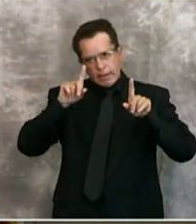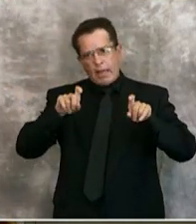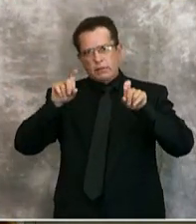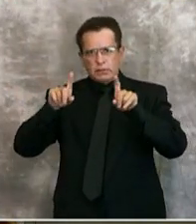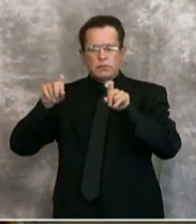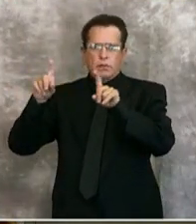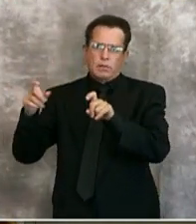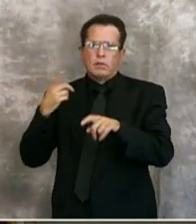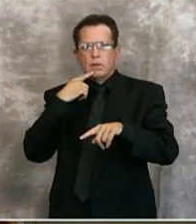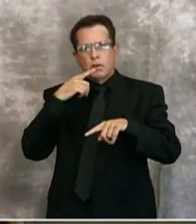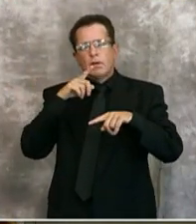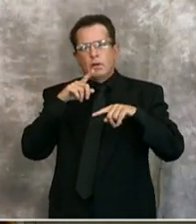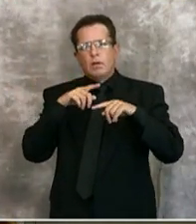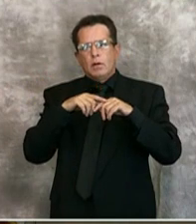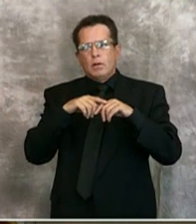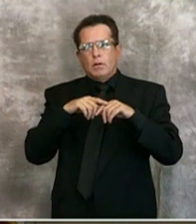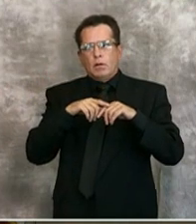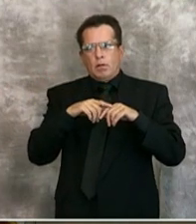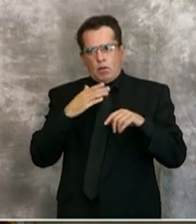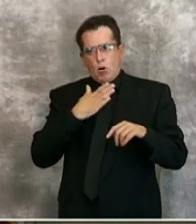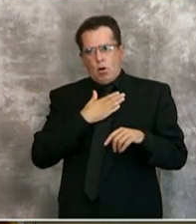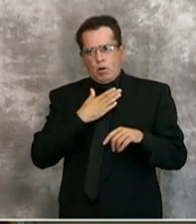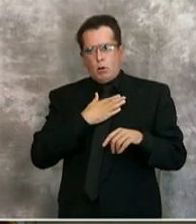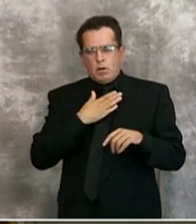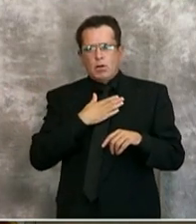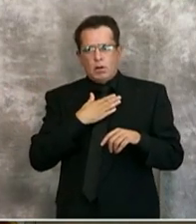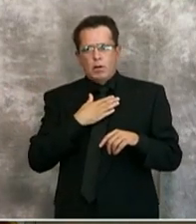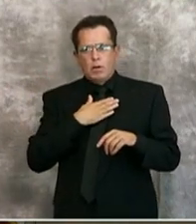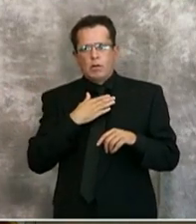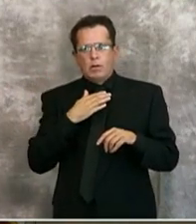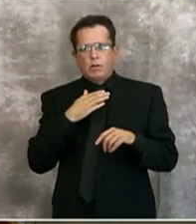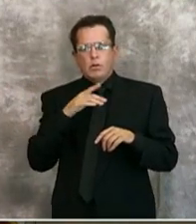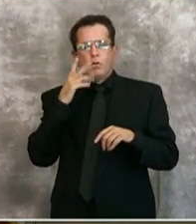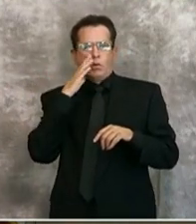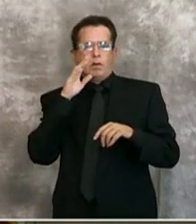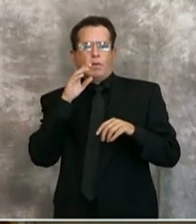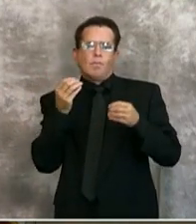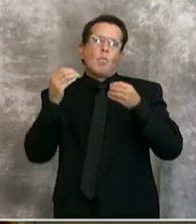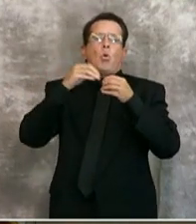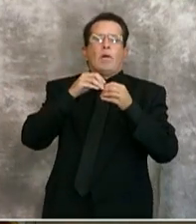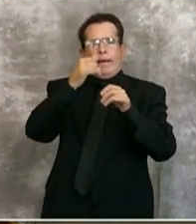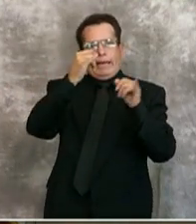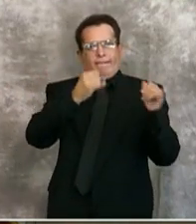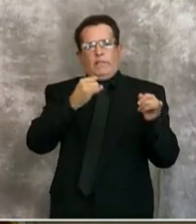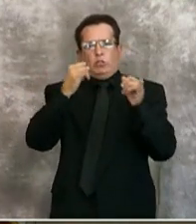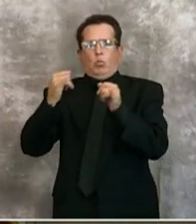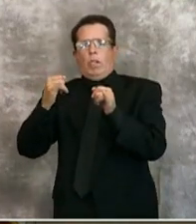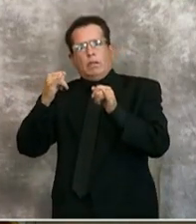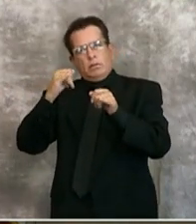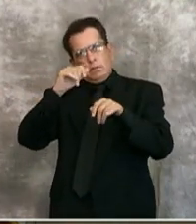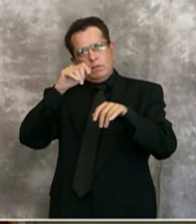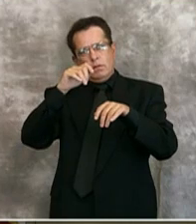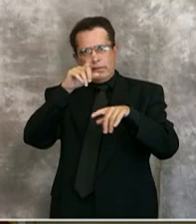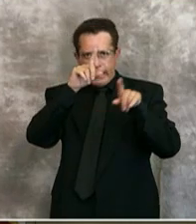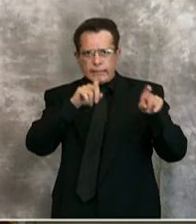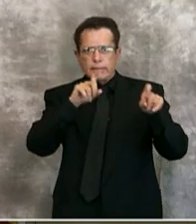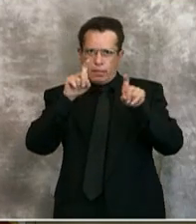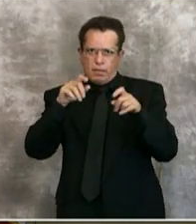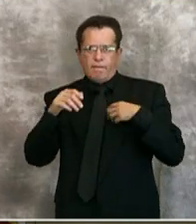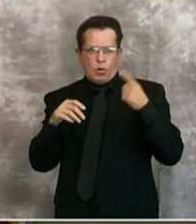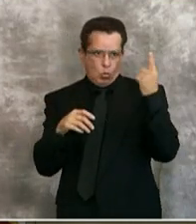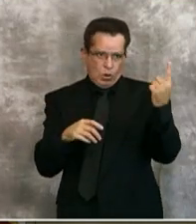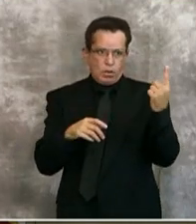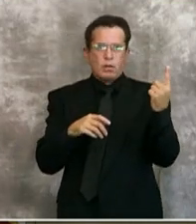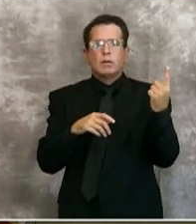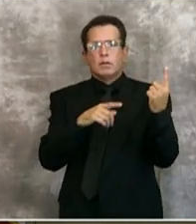be based on standing up our solution in individual sites. So we've already got it set up in one site, another